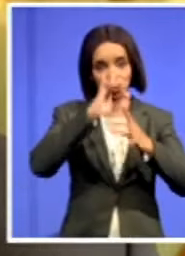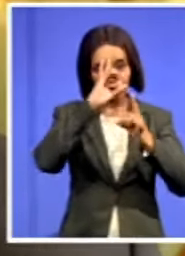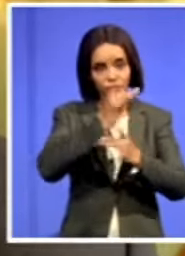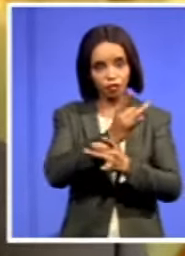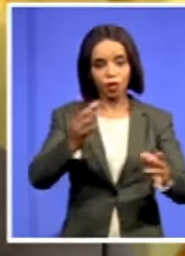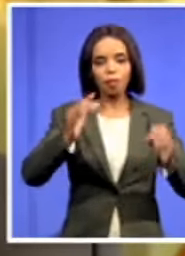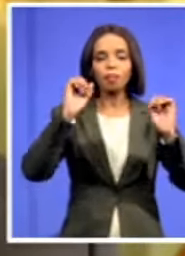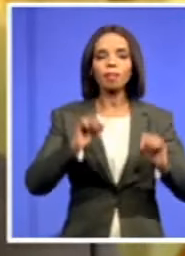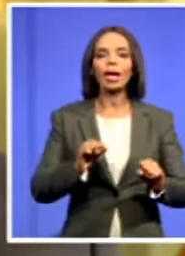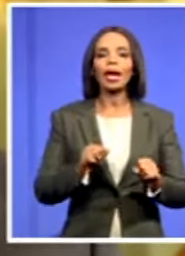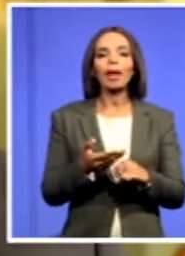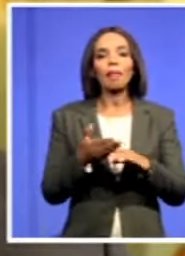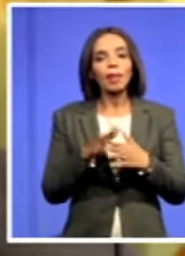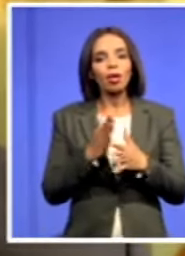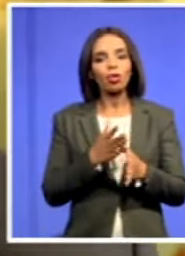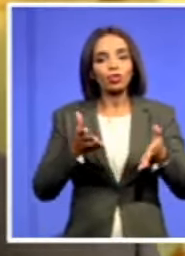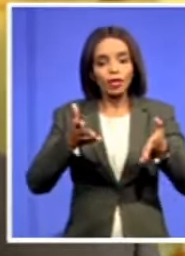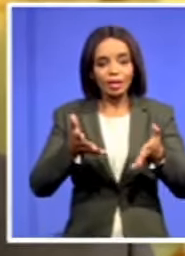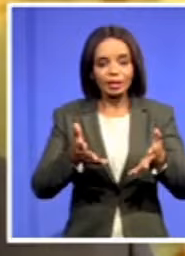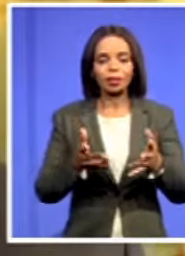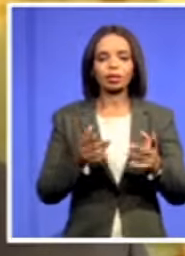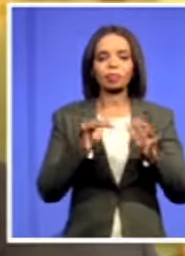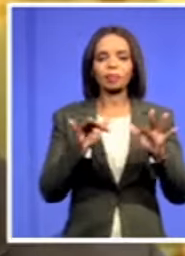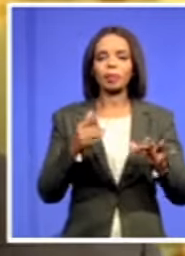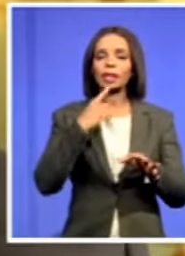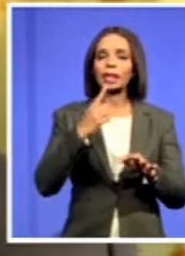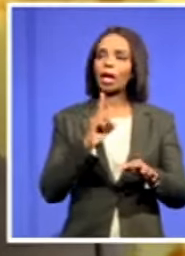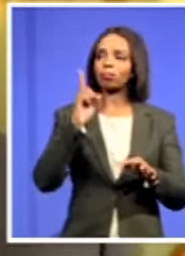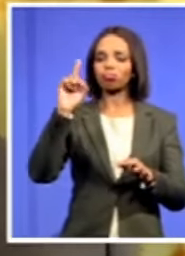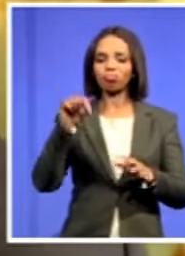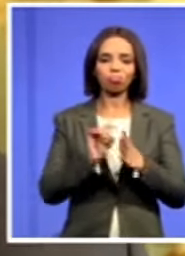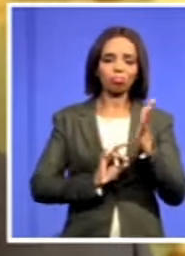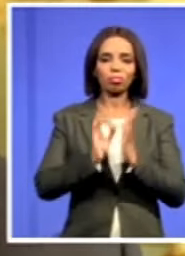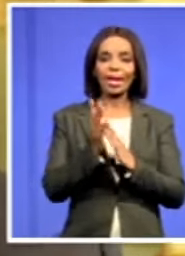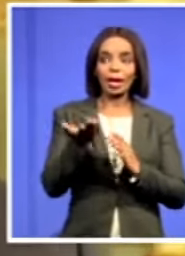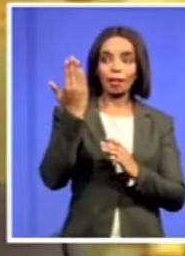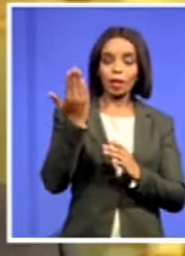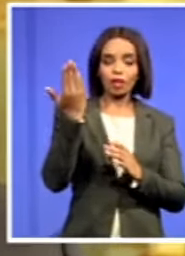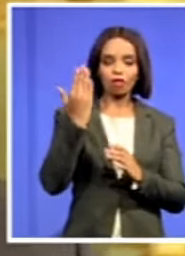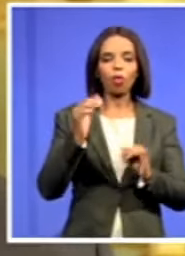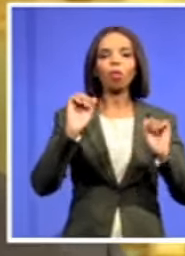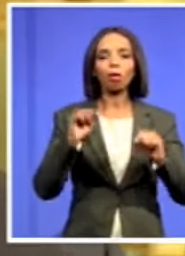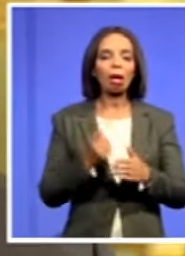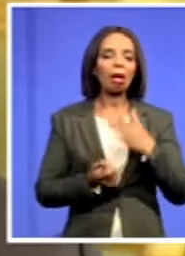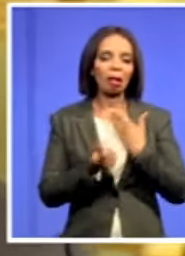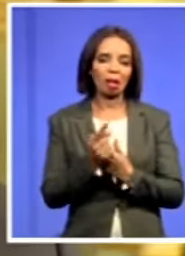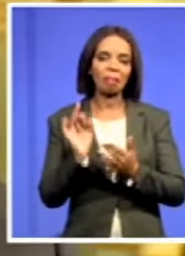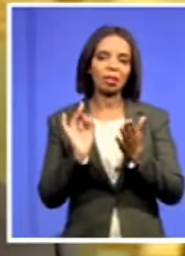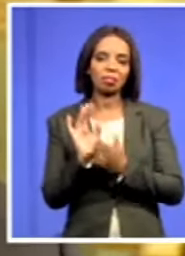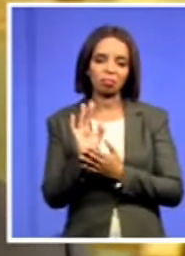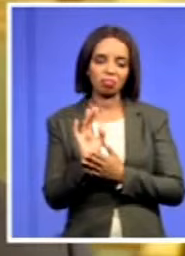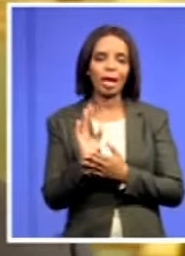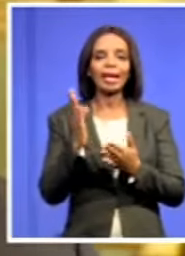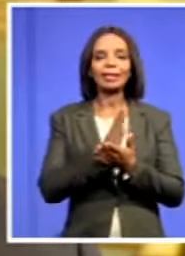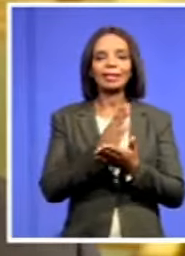calls, where in the past some of these calls were acceded to and some MECs were sacked, and there has